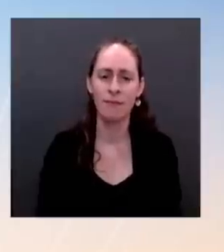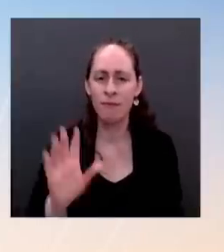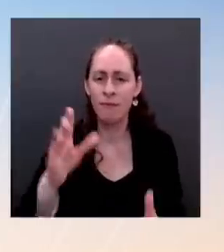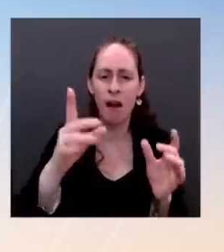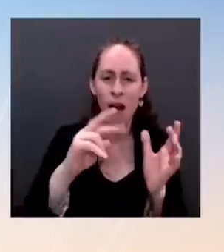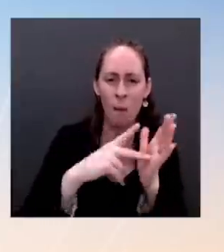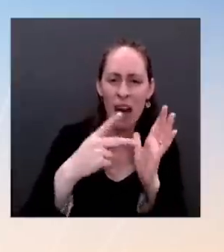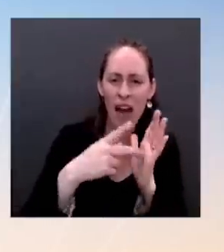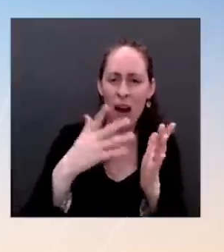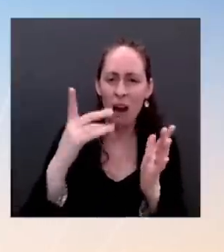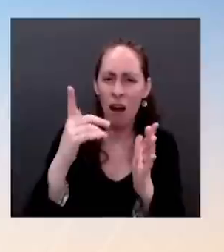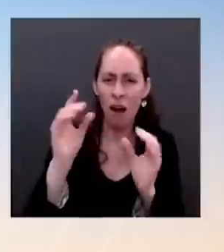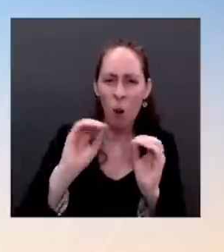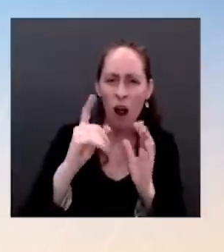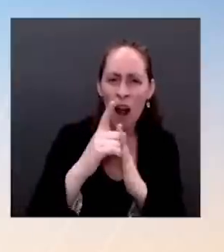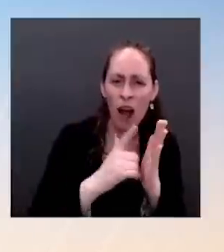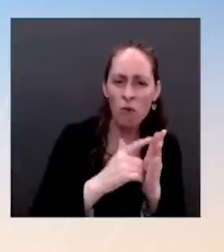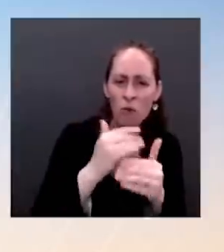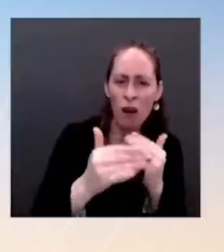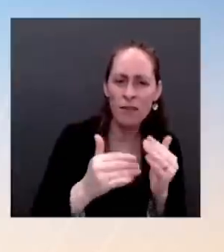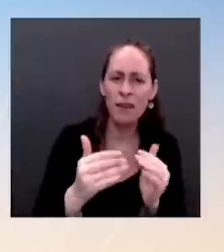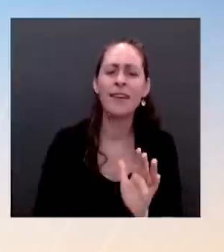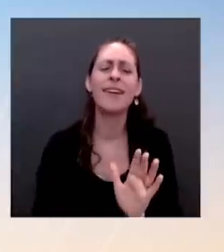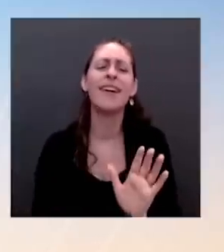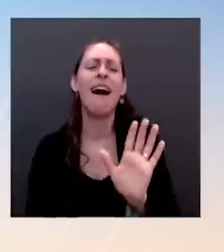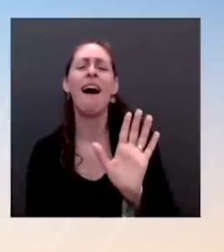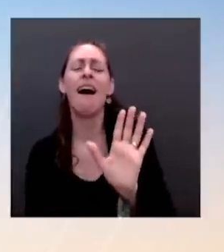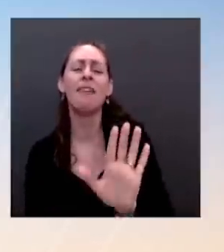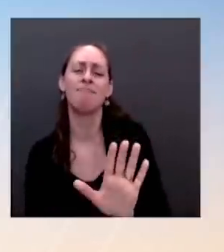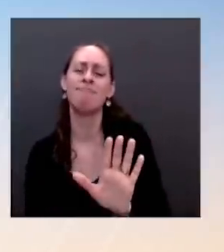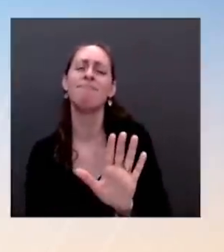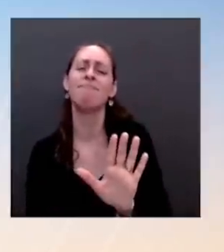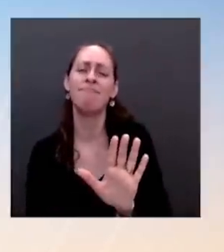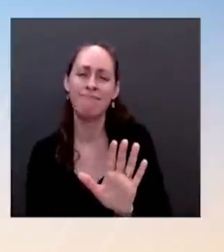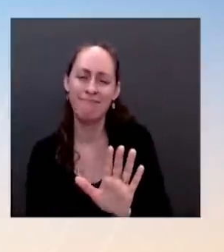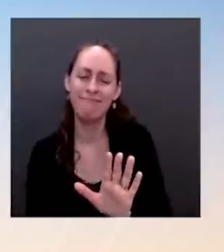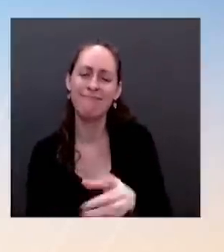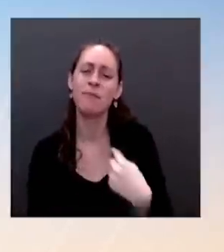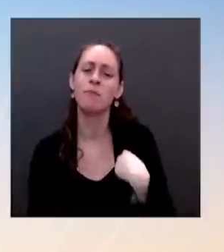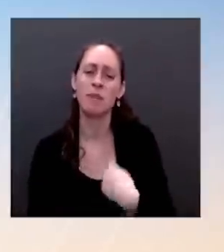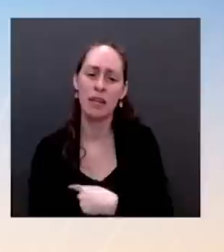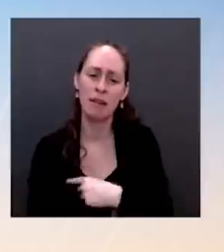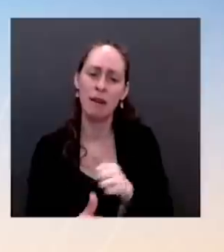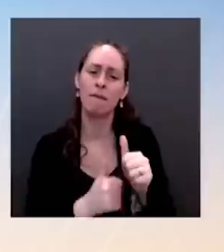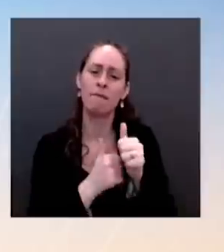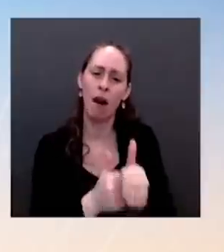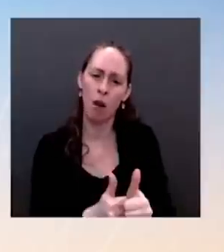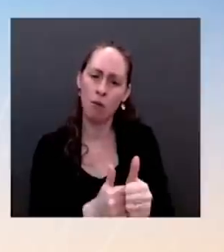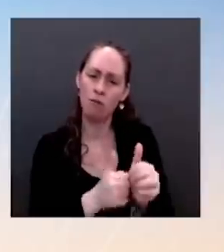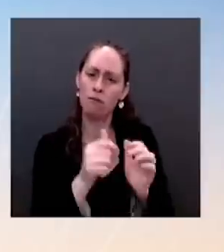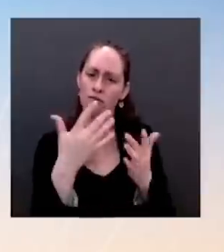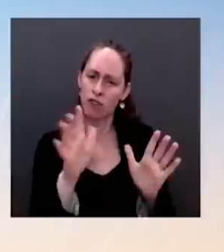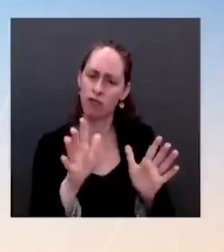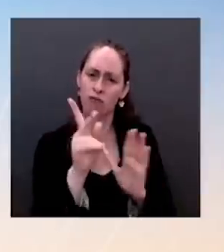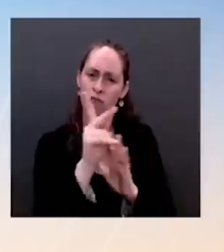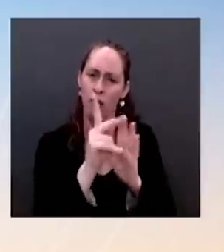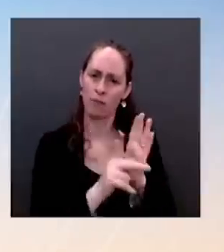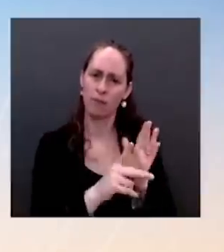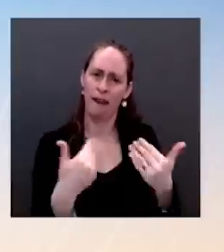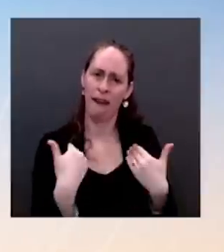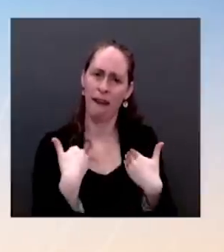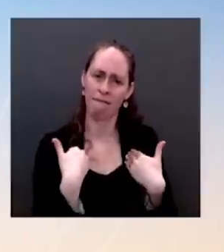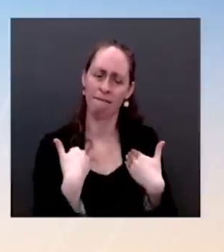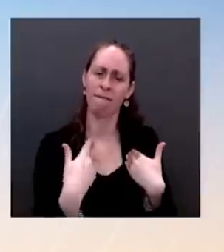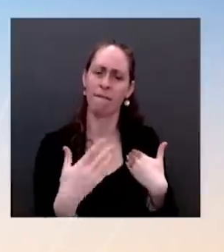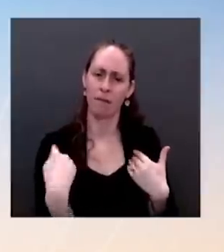an internal process, to ensure that there was a thorough investigation, that it was evaluated, that steps were taken